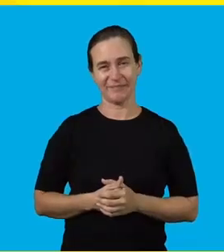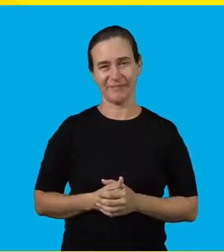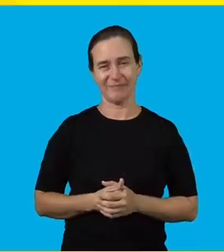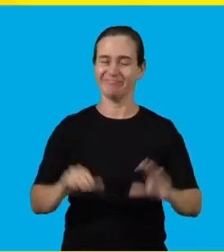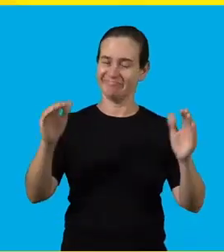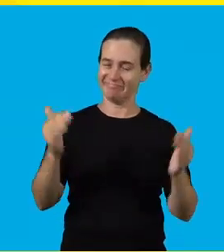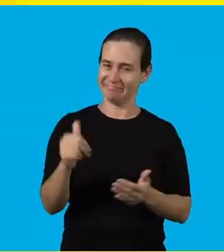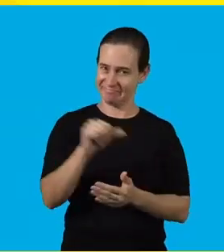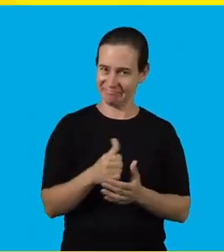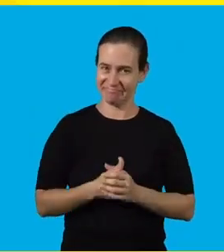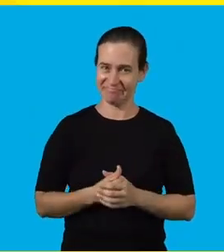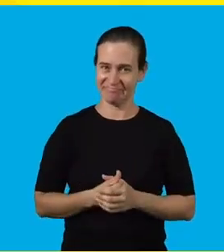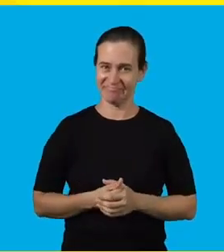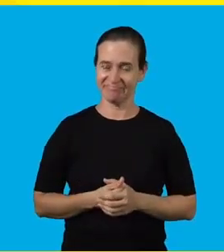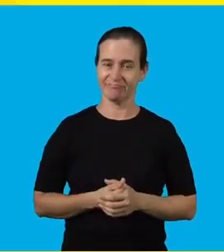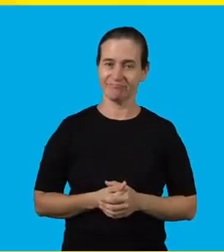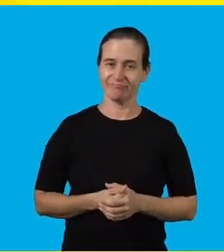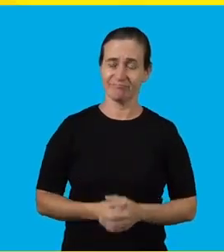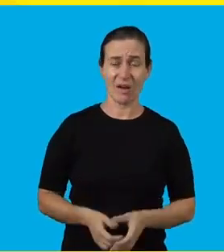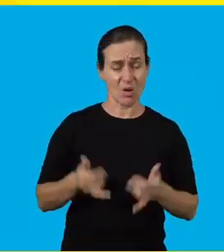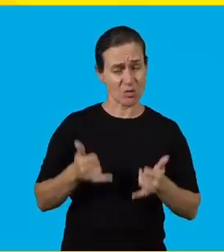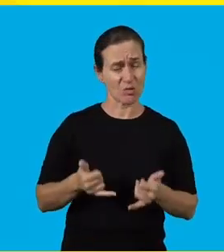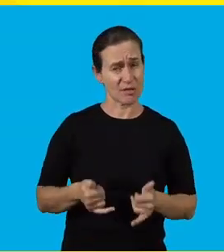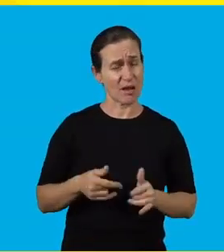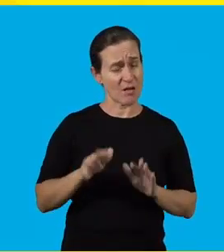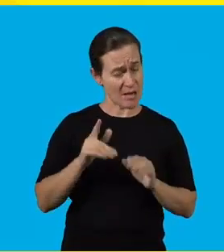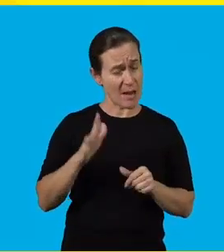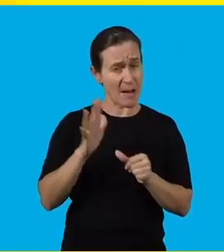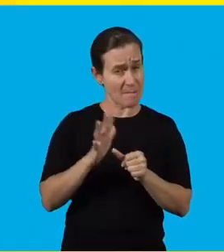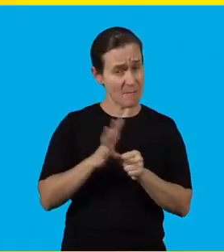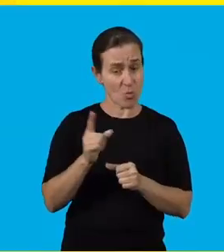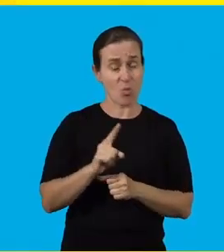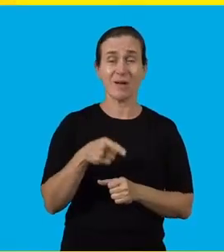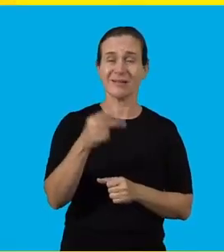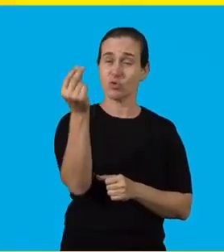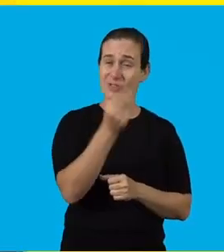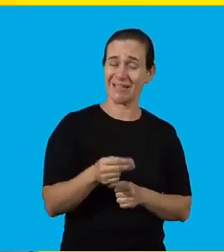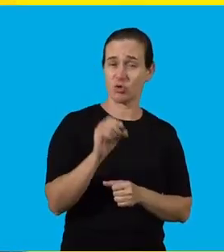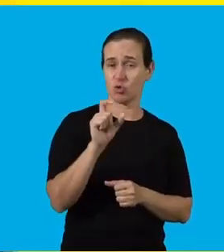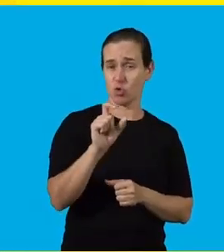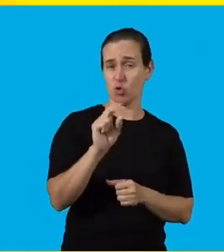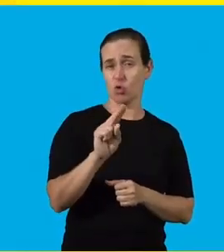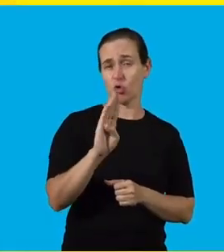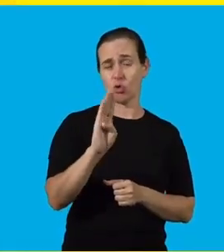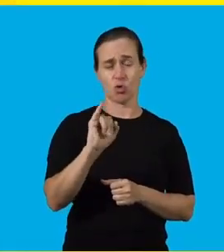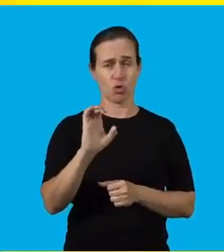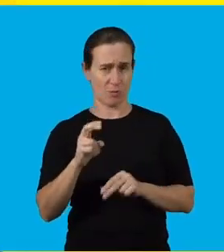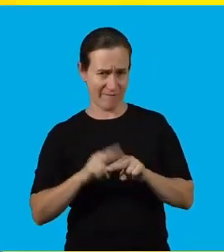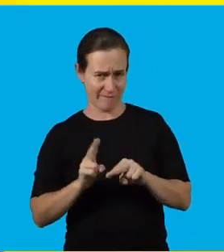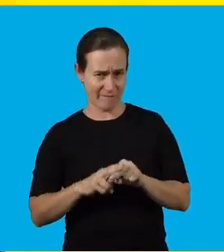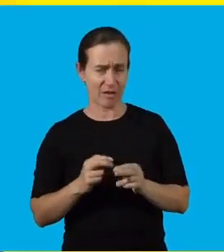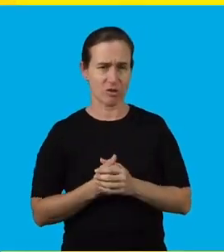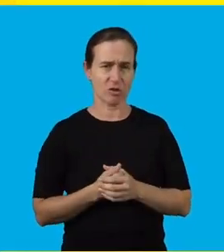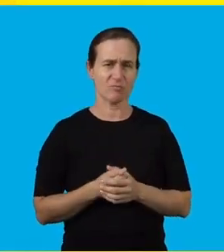Welcome back, guys. So today we've covered a very important section, being sketching of cubic functions, and we looked a little bit on the interpretation of